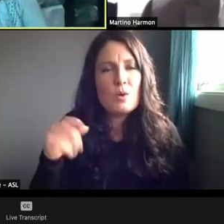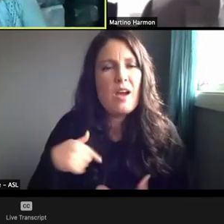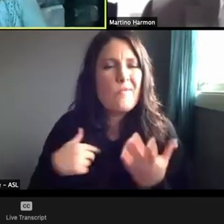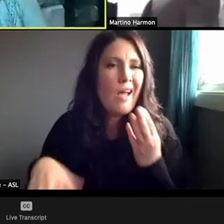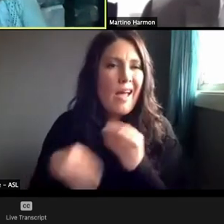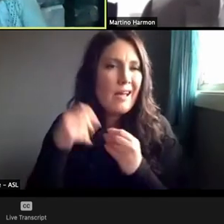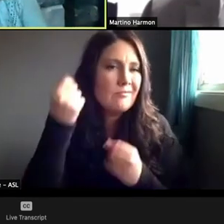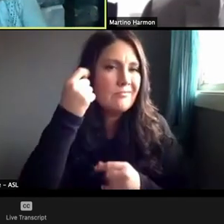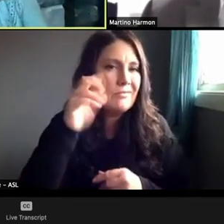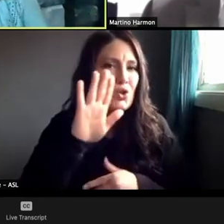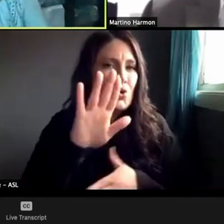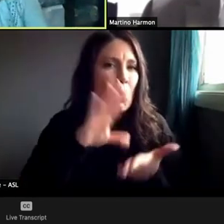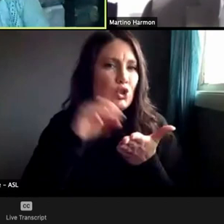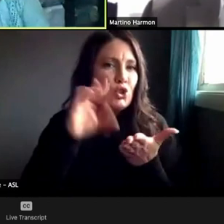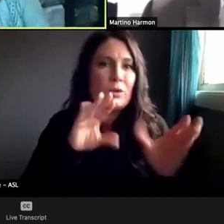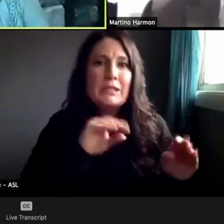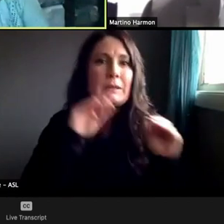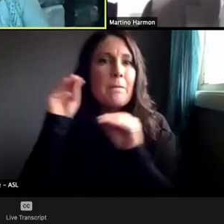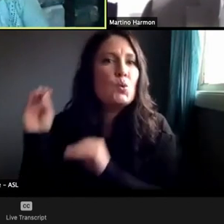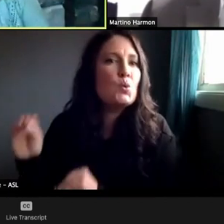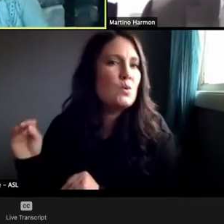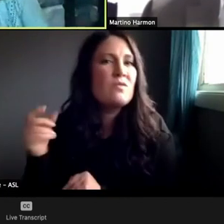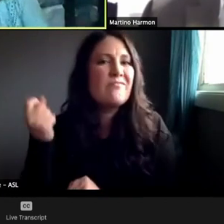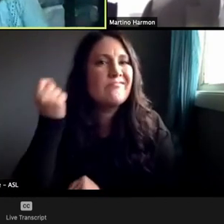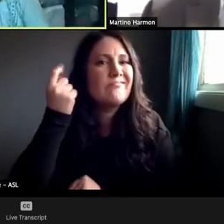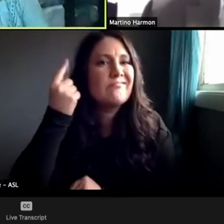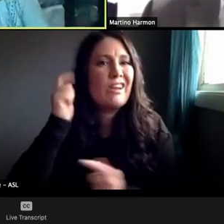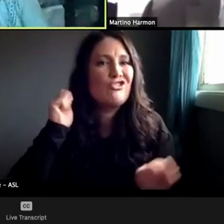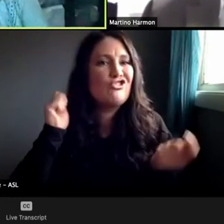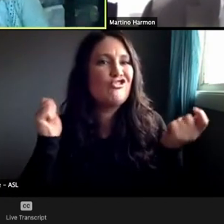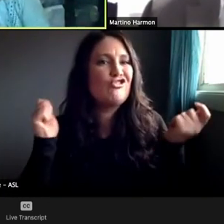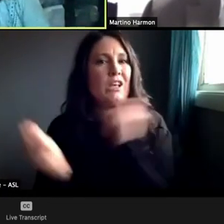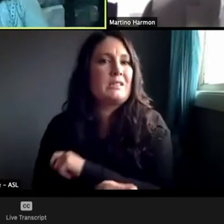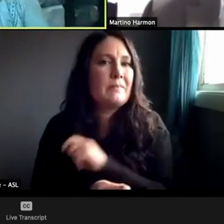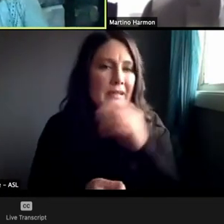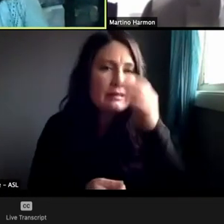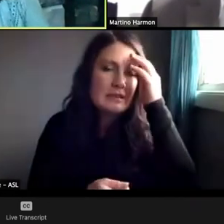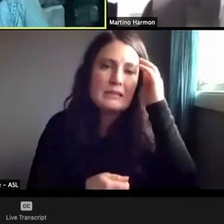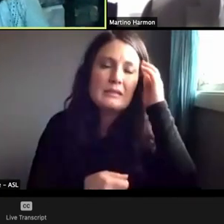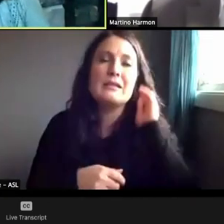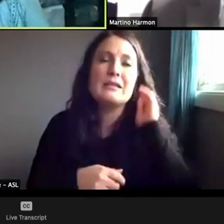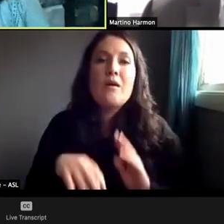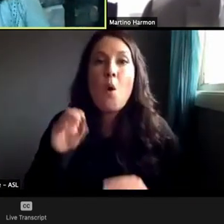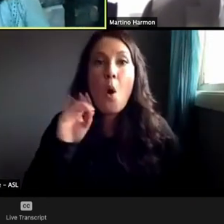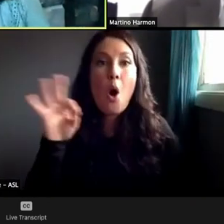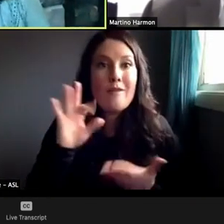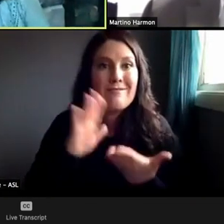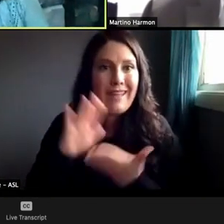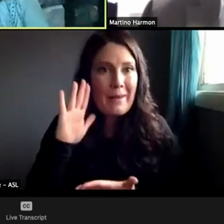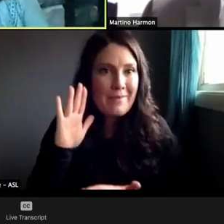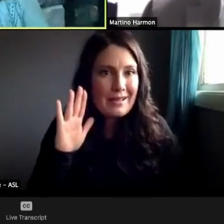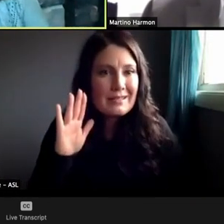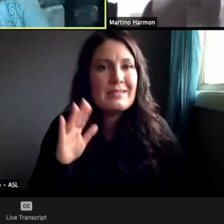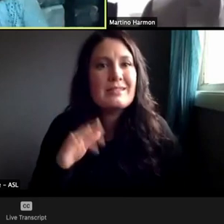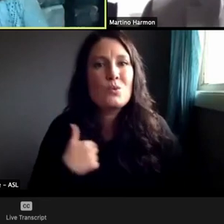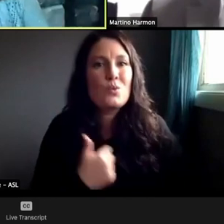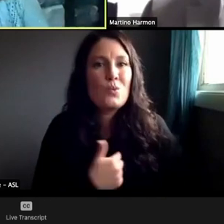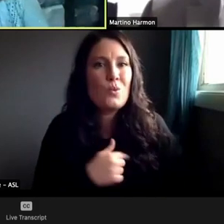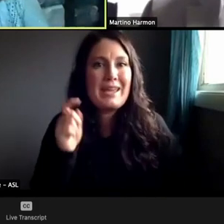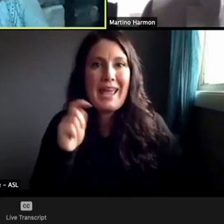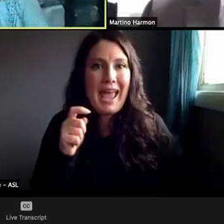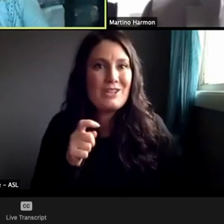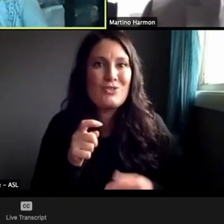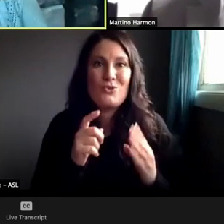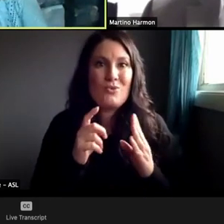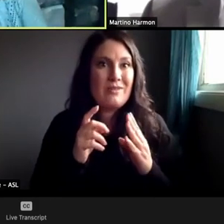move from the residence hall where a lot of things are done for them to being off campus. And again, we needed to de-densify the halls,